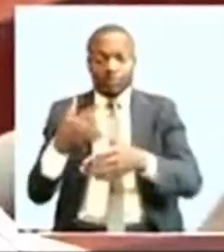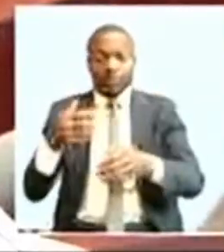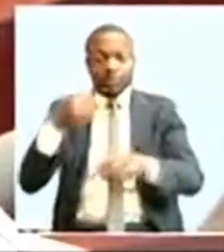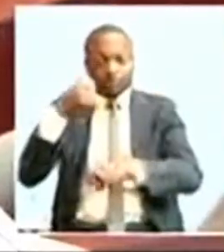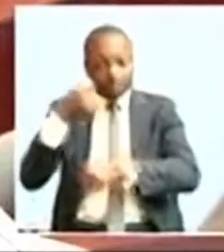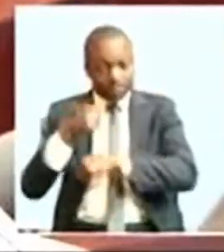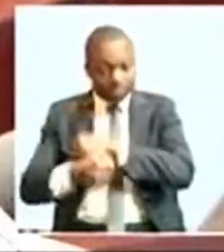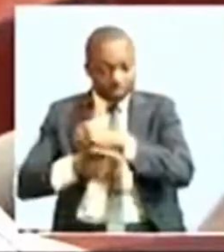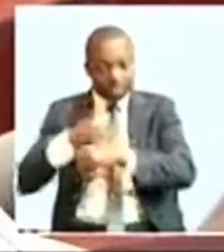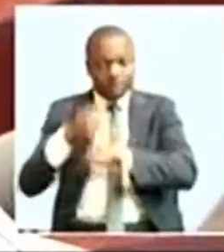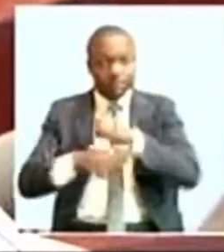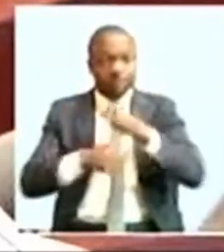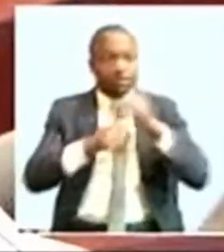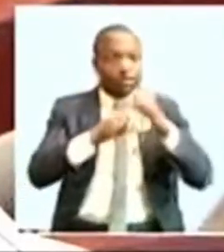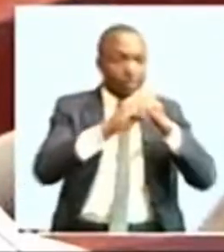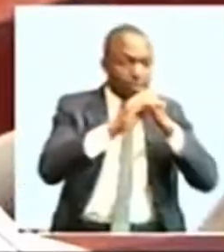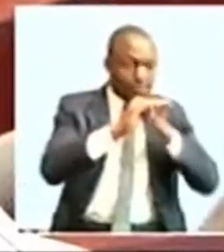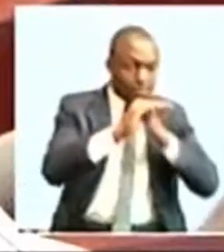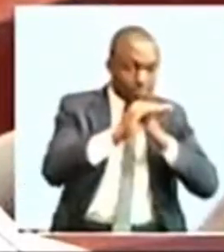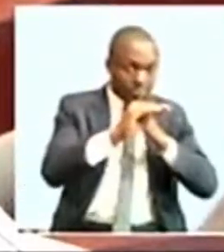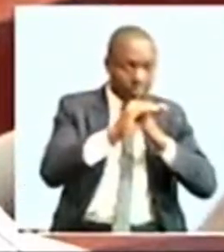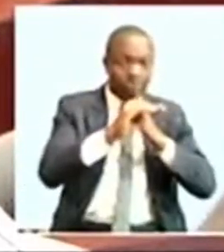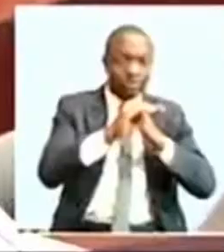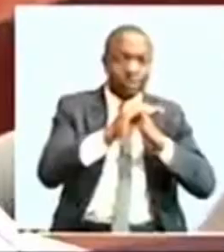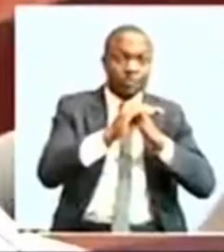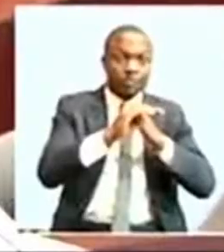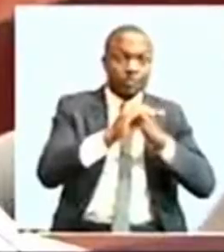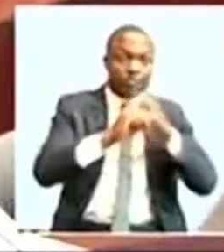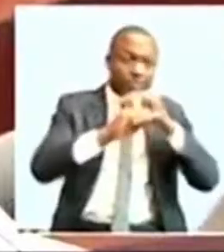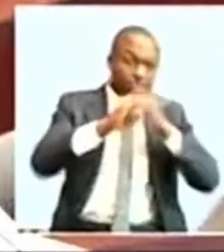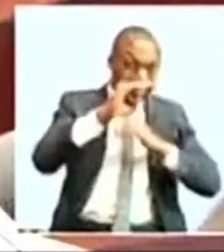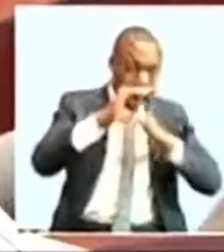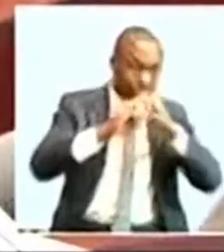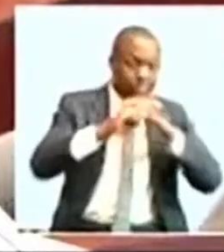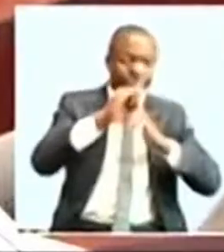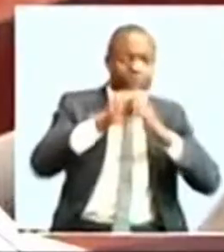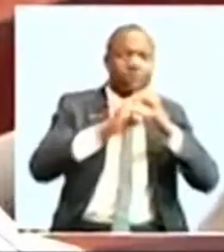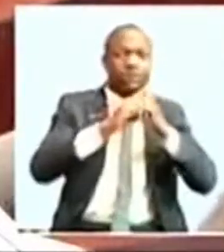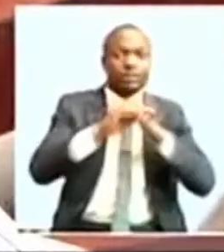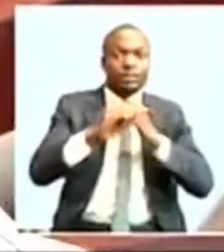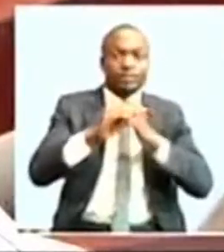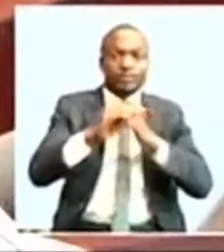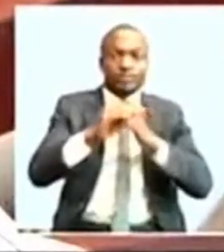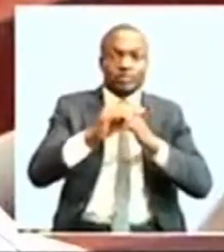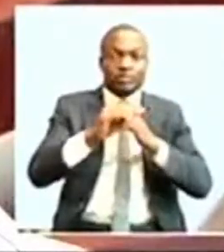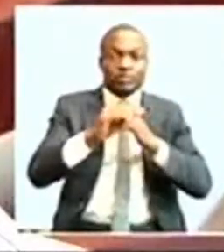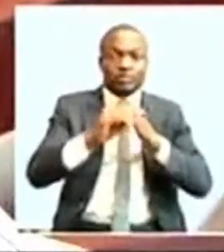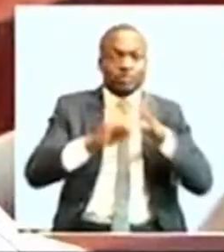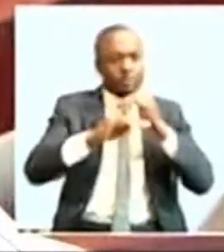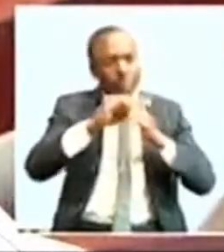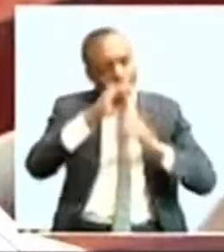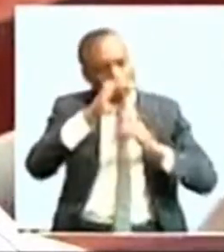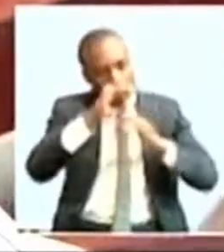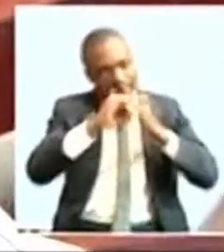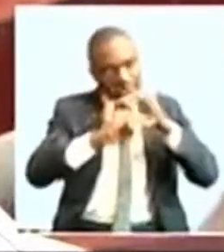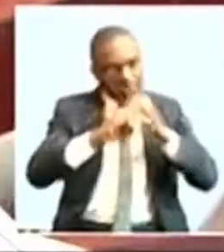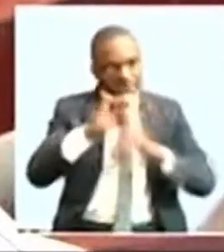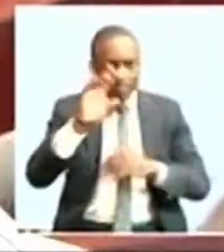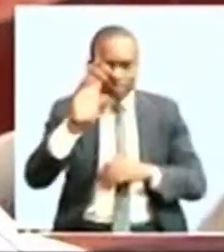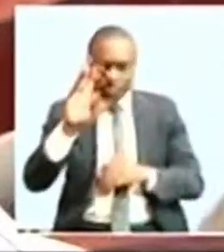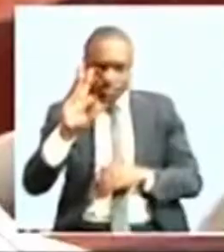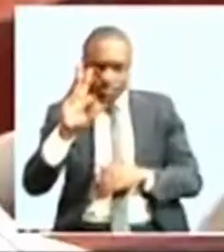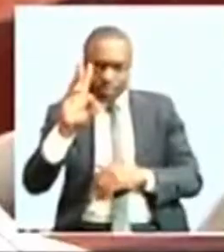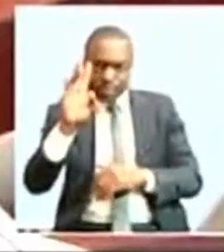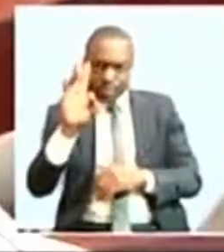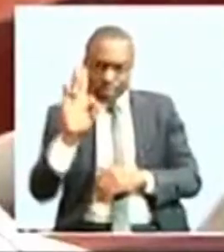our inflation levels. We're still not within the ideal threshold of having inflation between 6 to 8%. We're